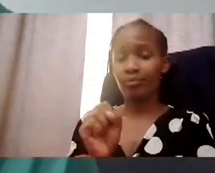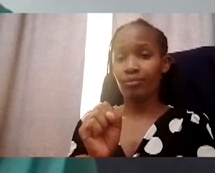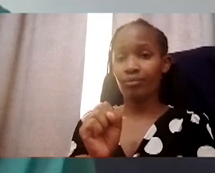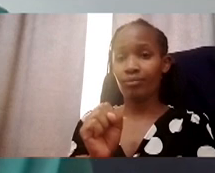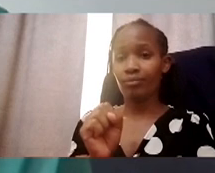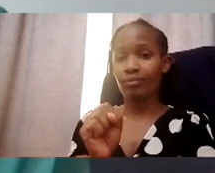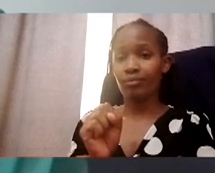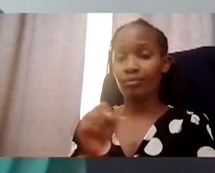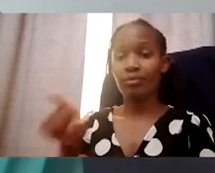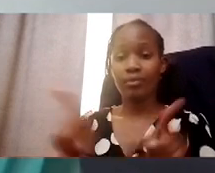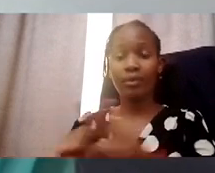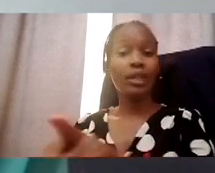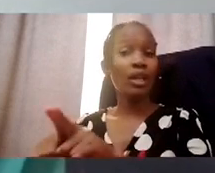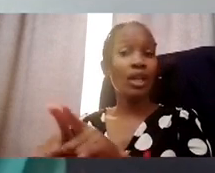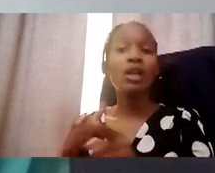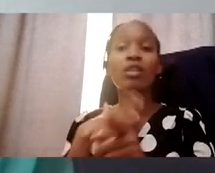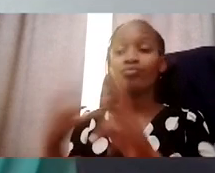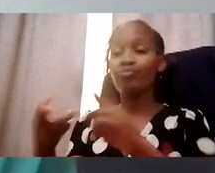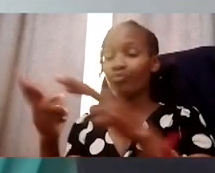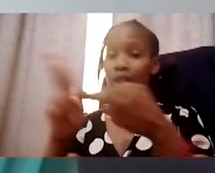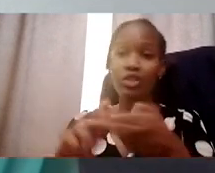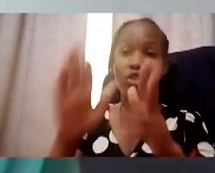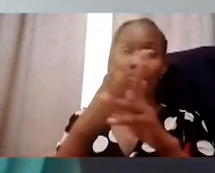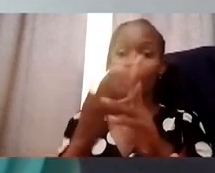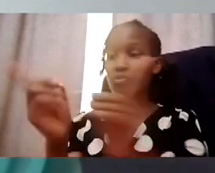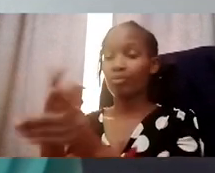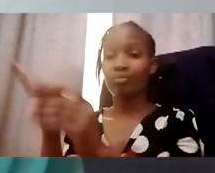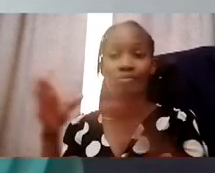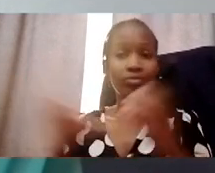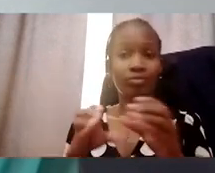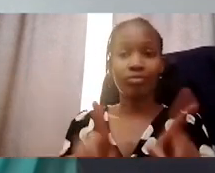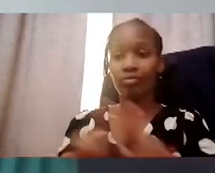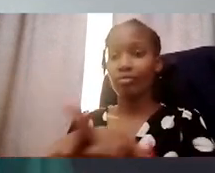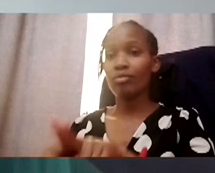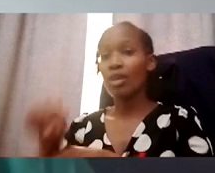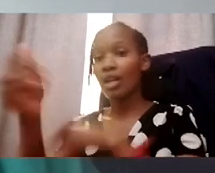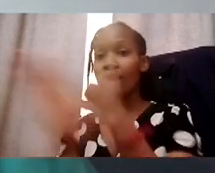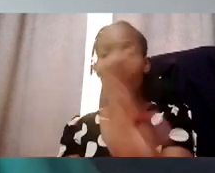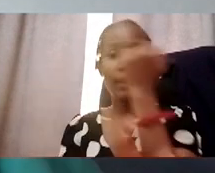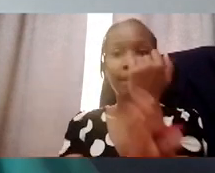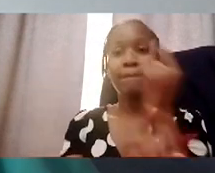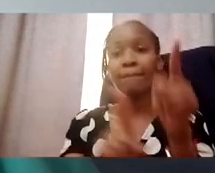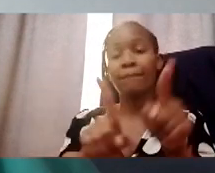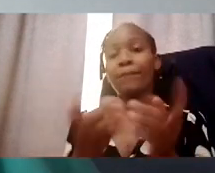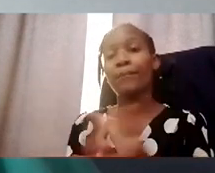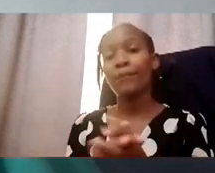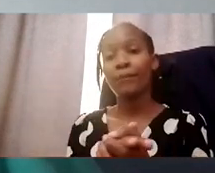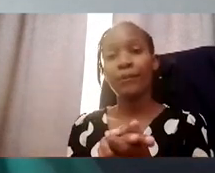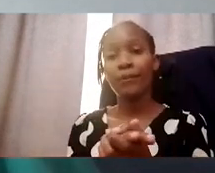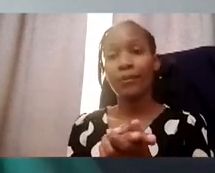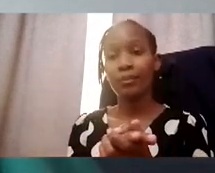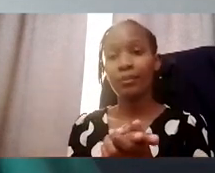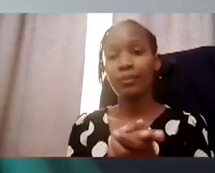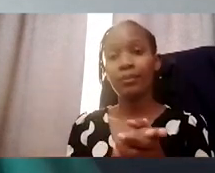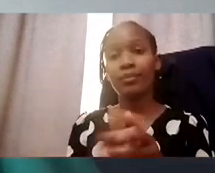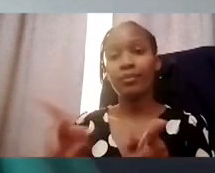It fosters relationship between communities. For us, for instance, refugees and the host communities in Kakumar and Dadaab use sports as a